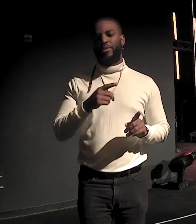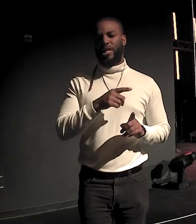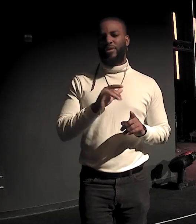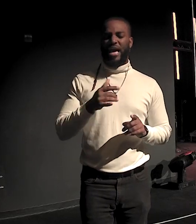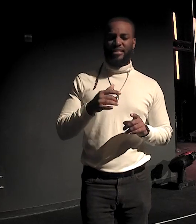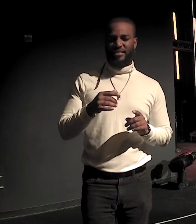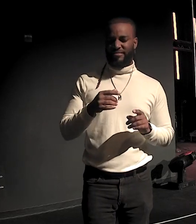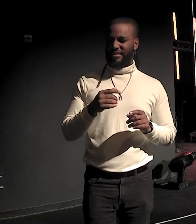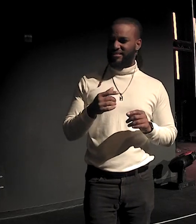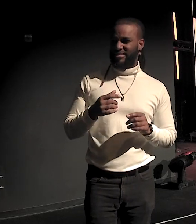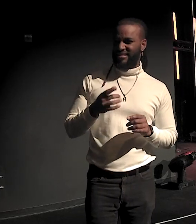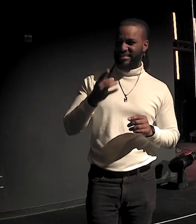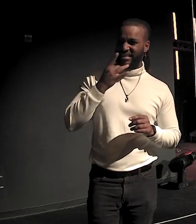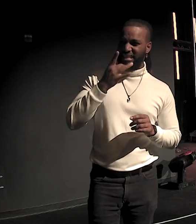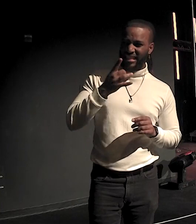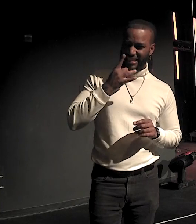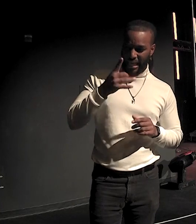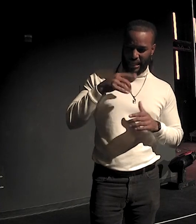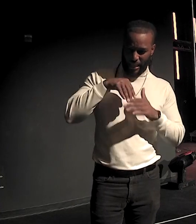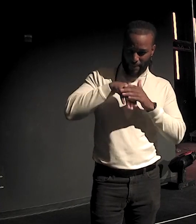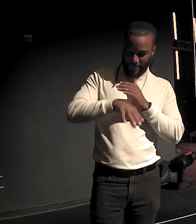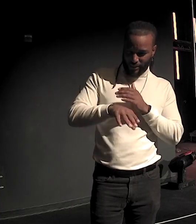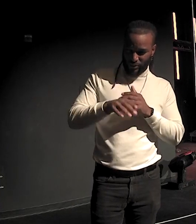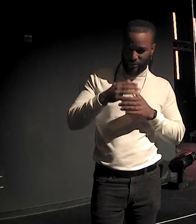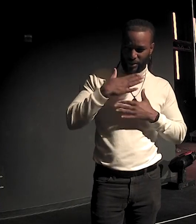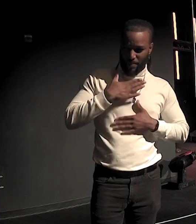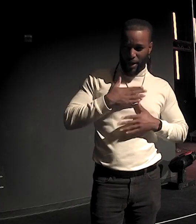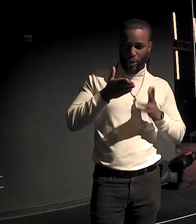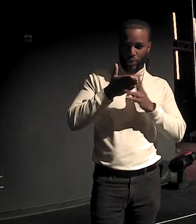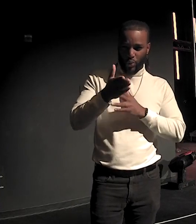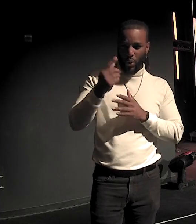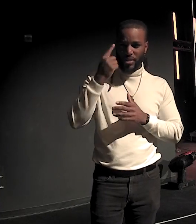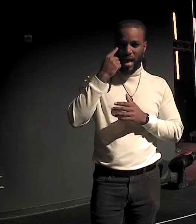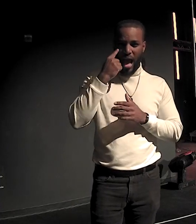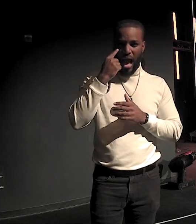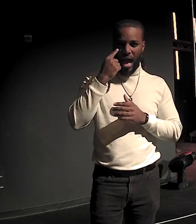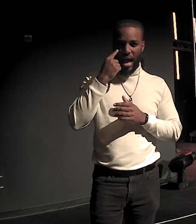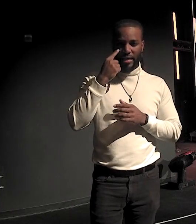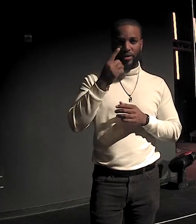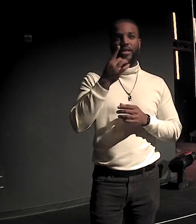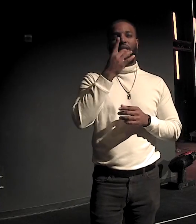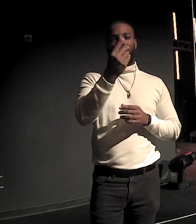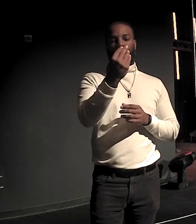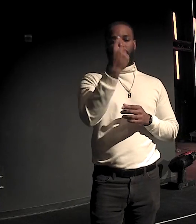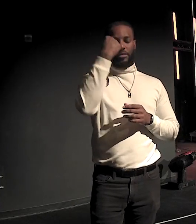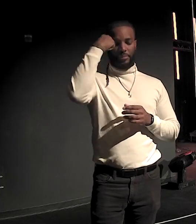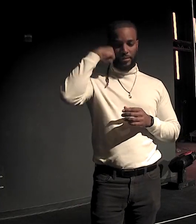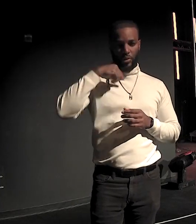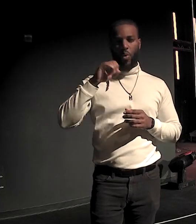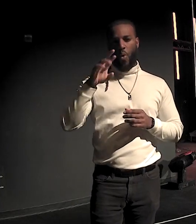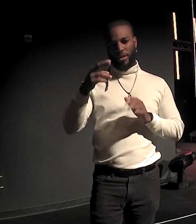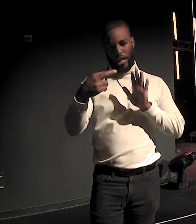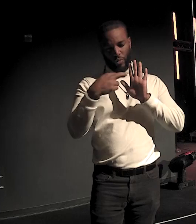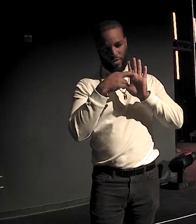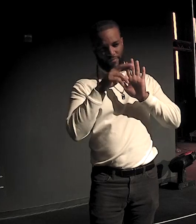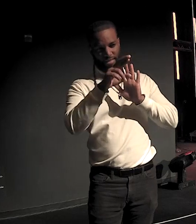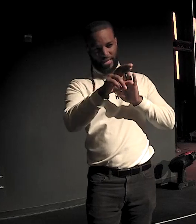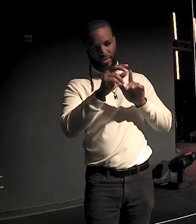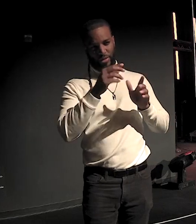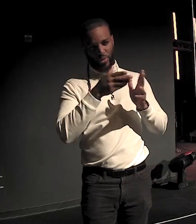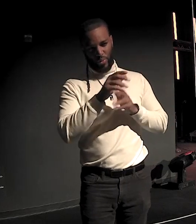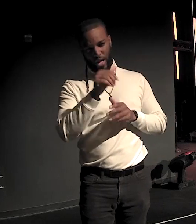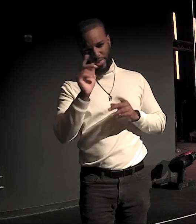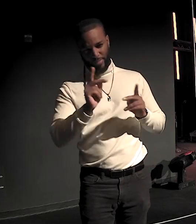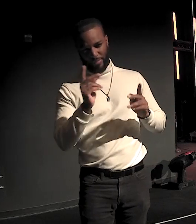of debate, does light get into the body through the eyes, or is it emanating the light that is in someone through the eyes?